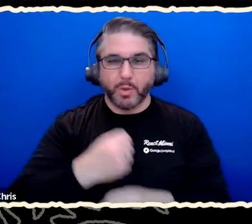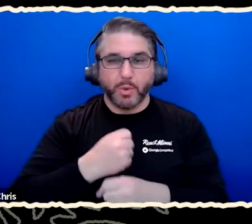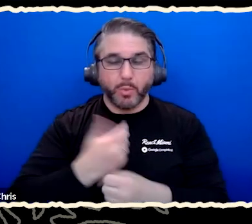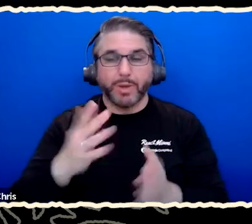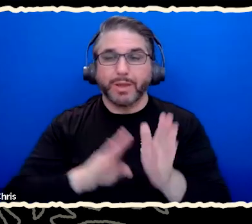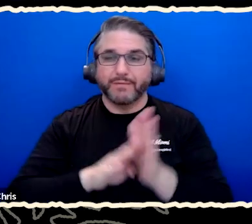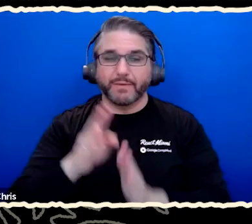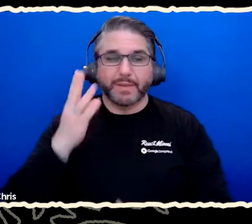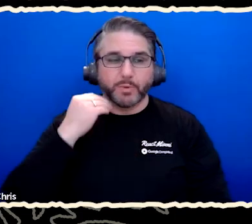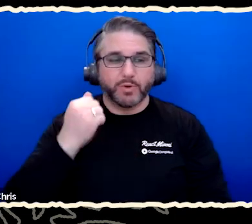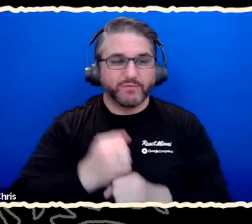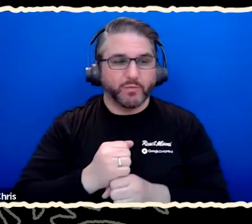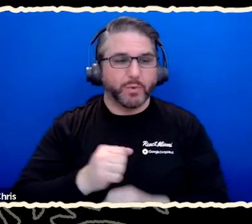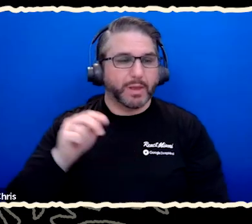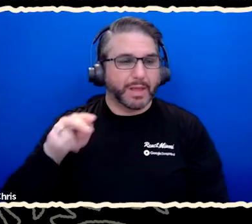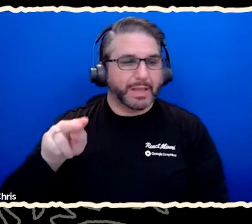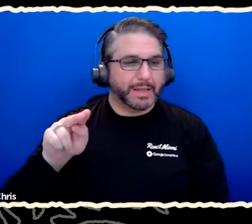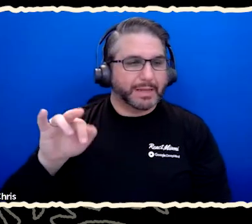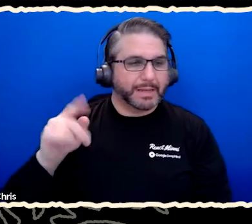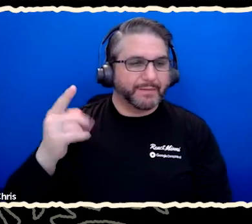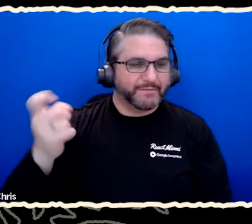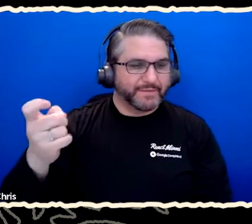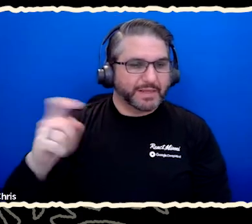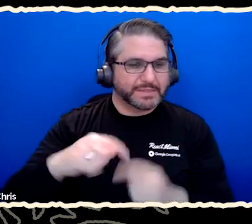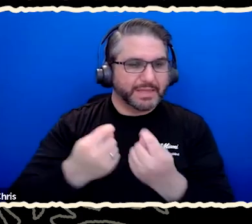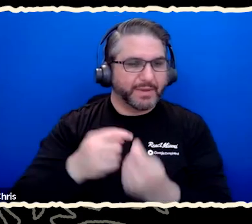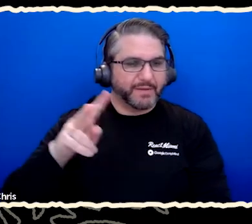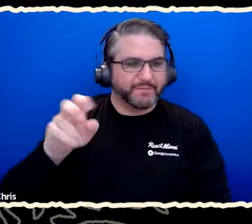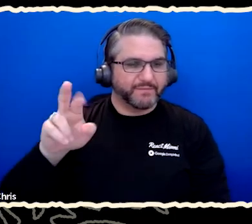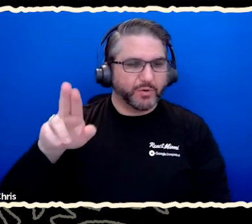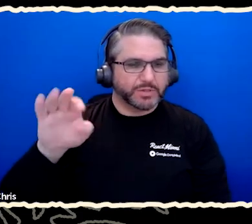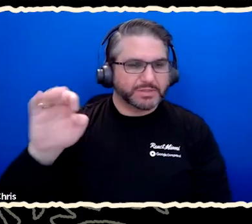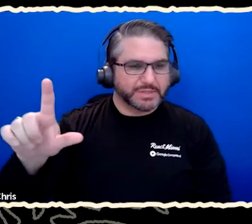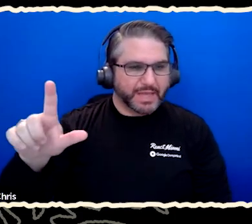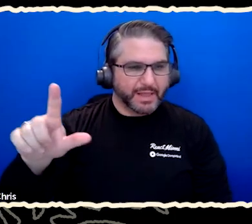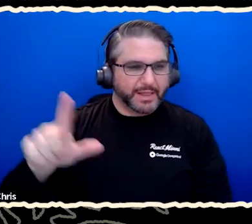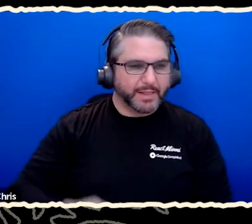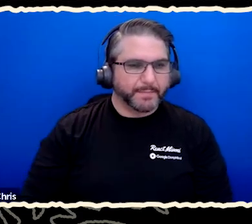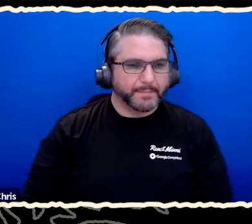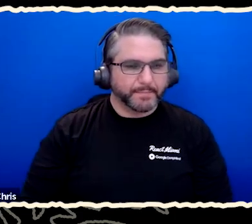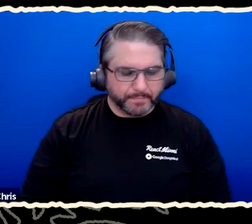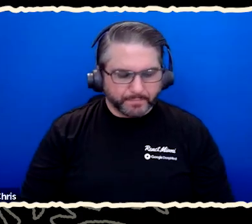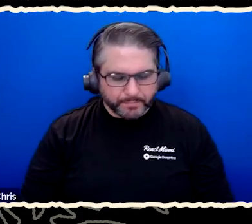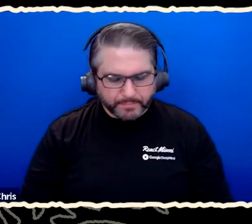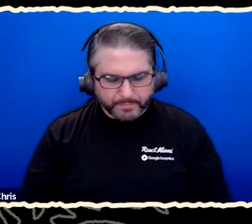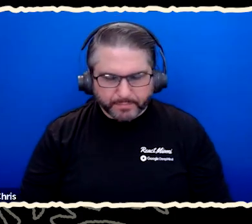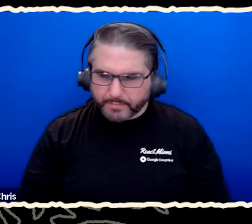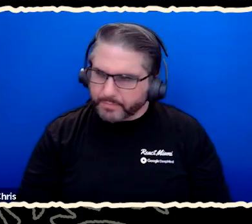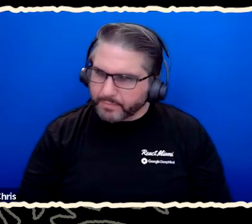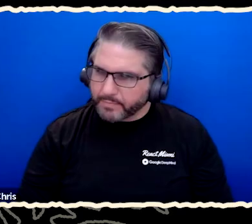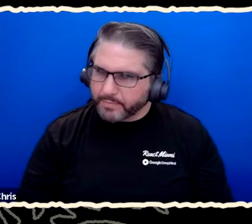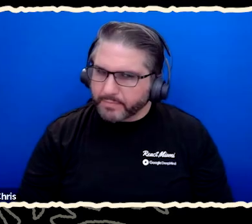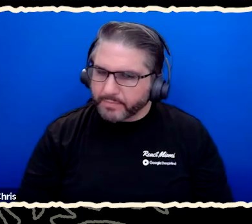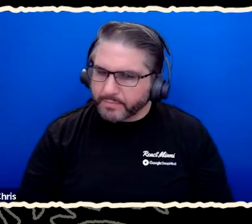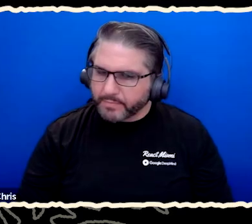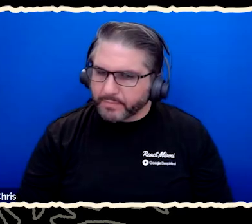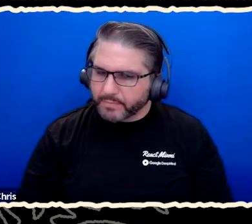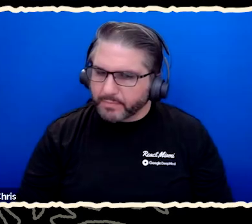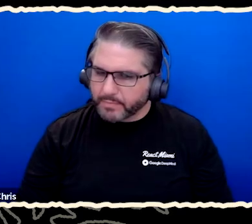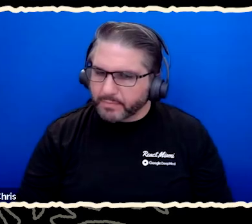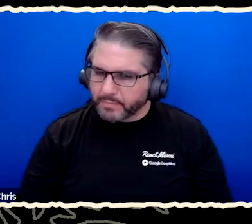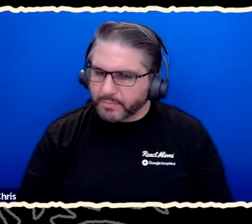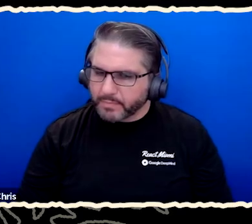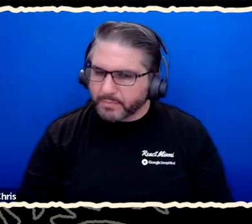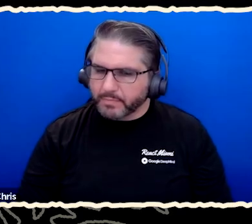at ASL. And we're going to see how to design the in-between states with Async React today. I know that agents are everywhere, but we're going to do some